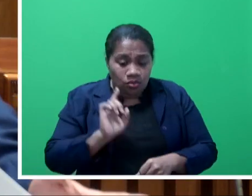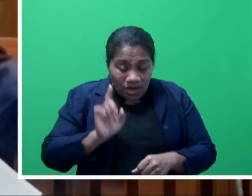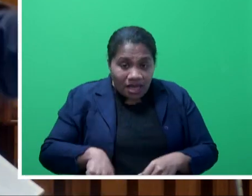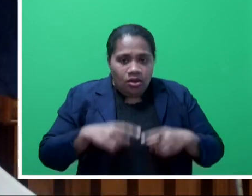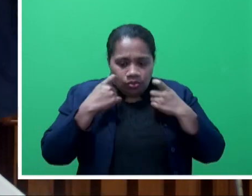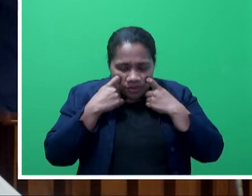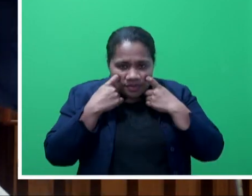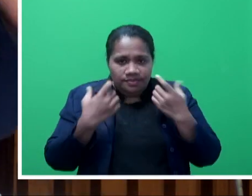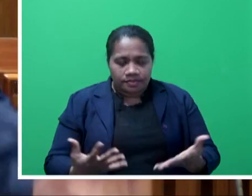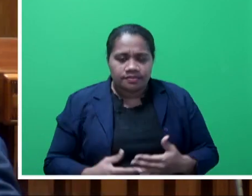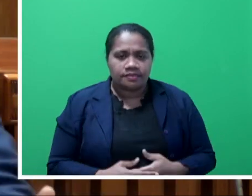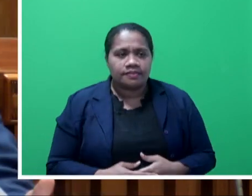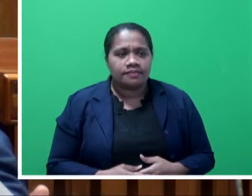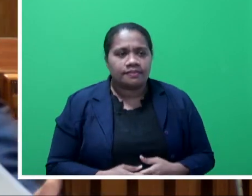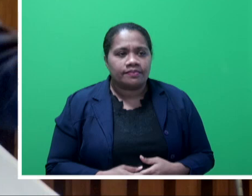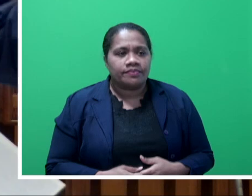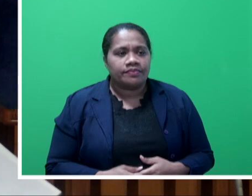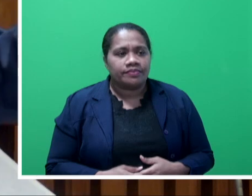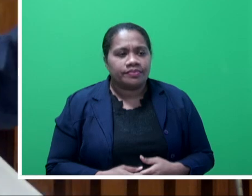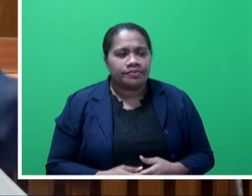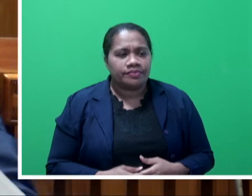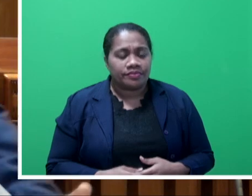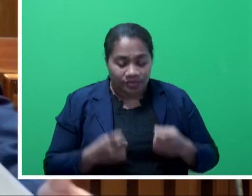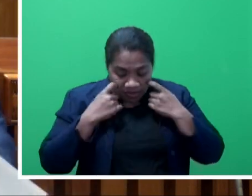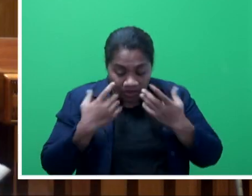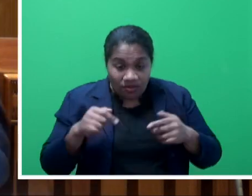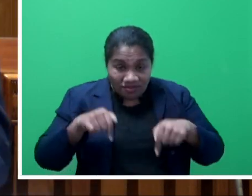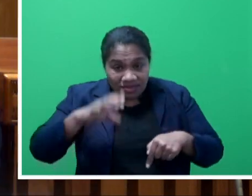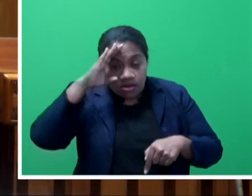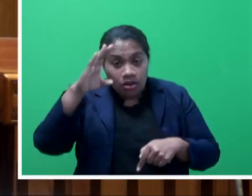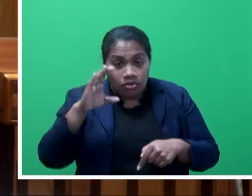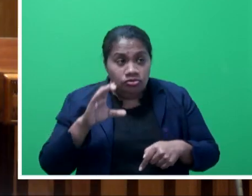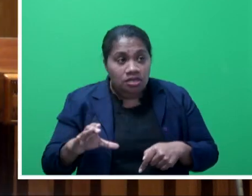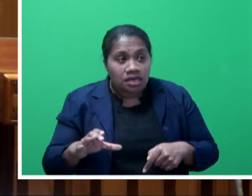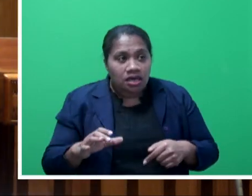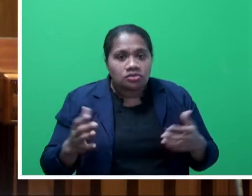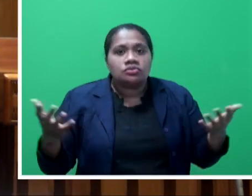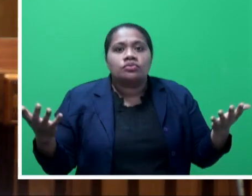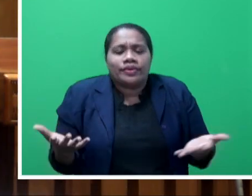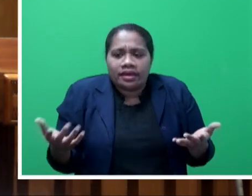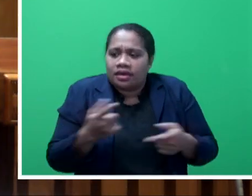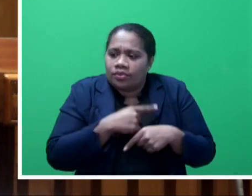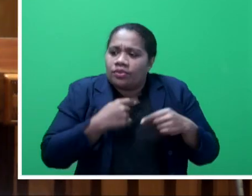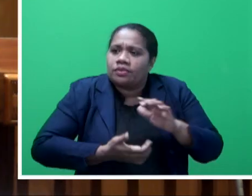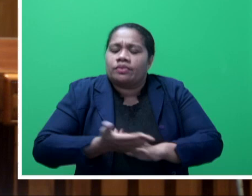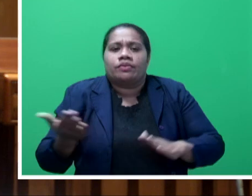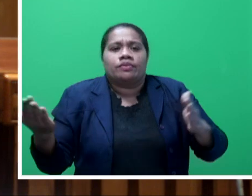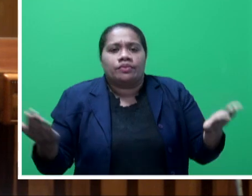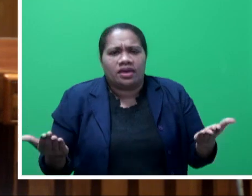fate of this country with sovereign status as to where we're going to fly to. And they think it's